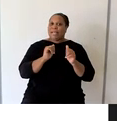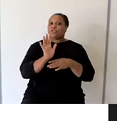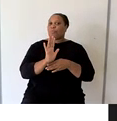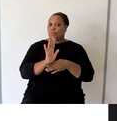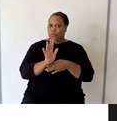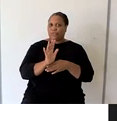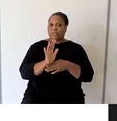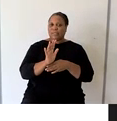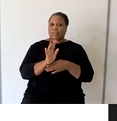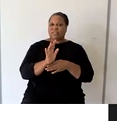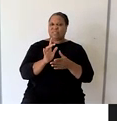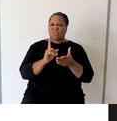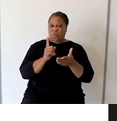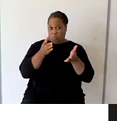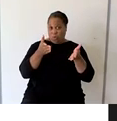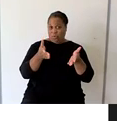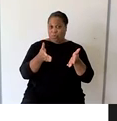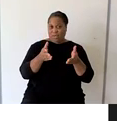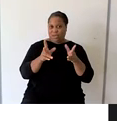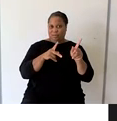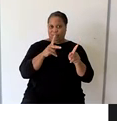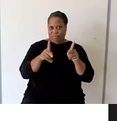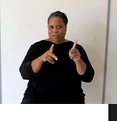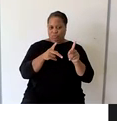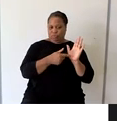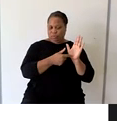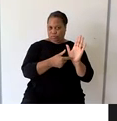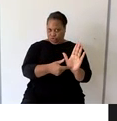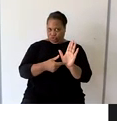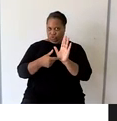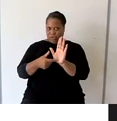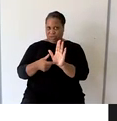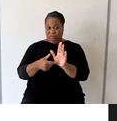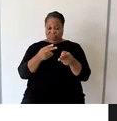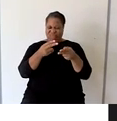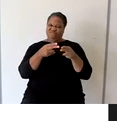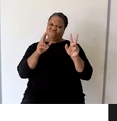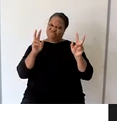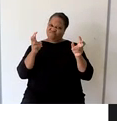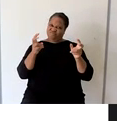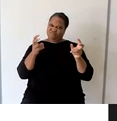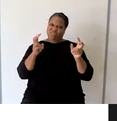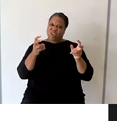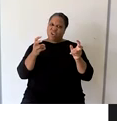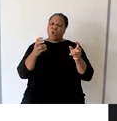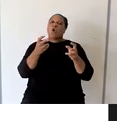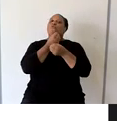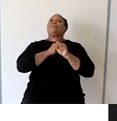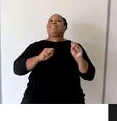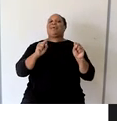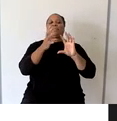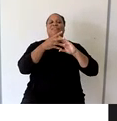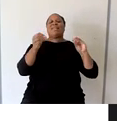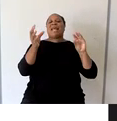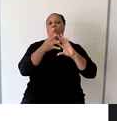And one such way that people are being portrayed is what they call the redemptive narrative,